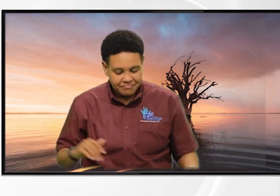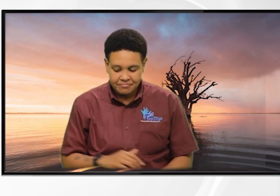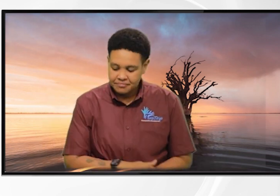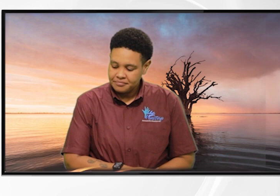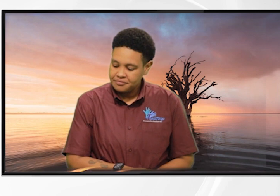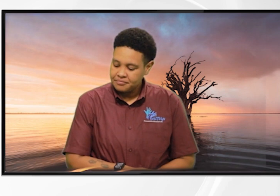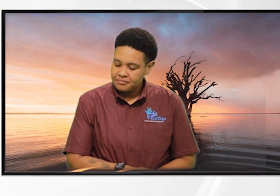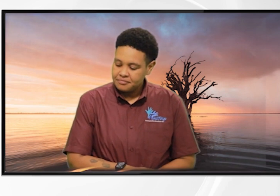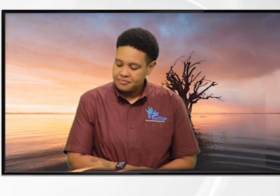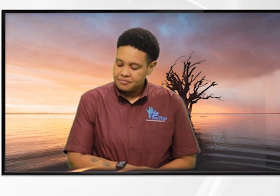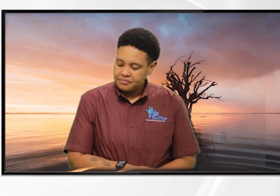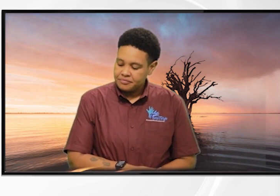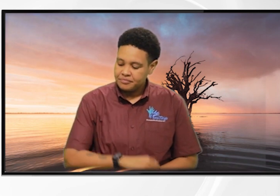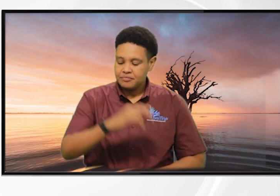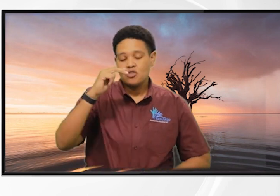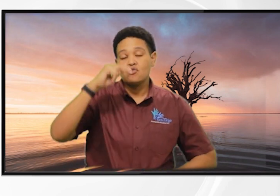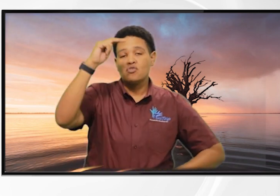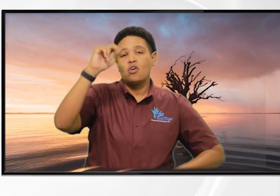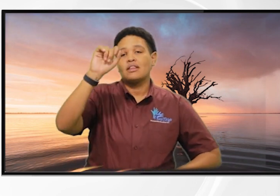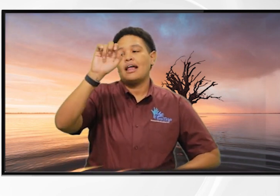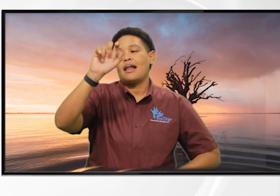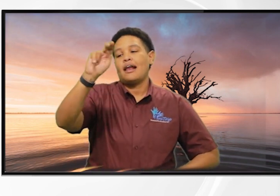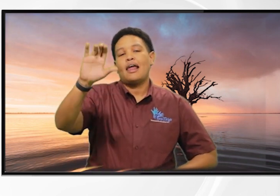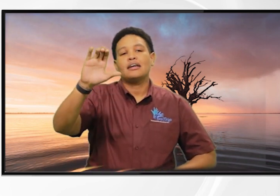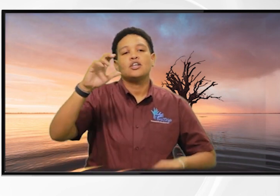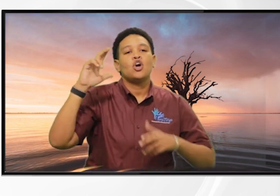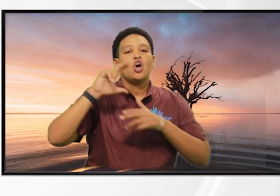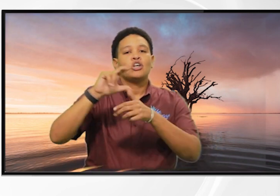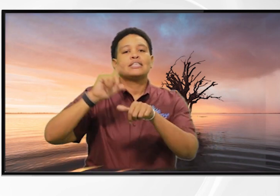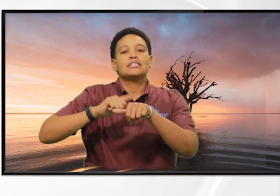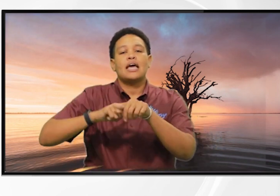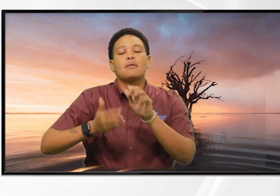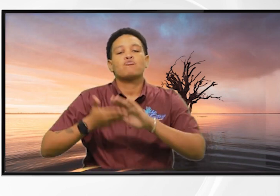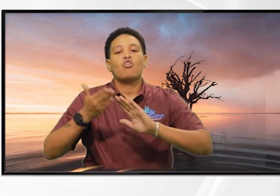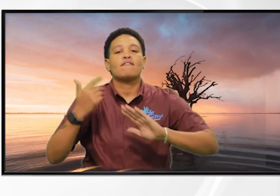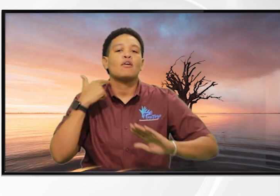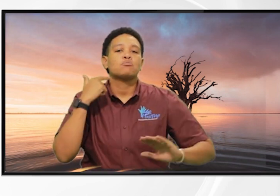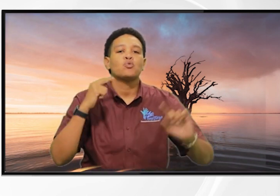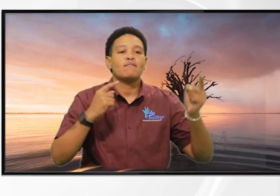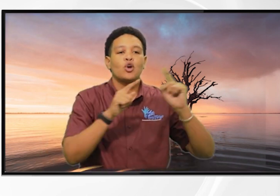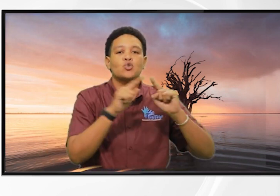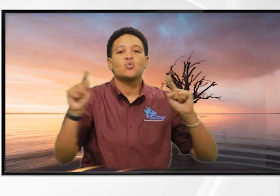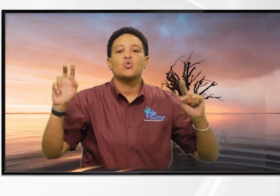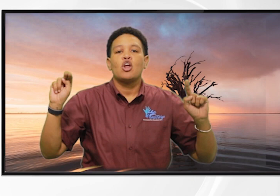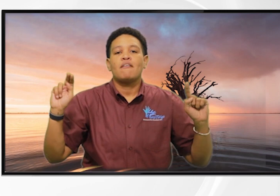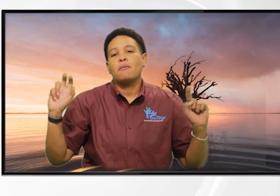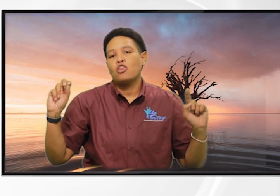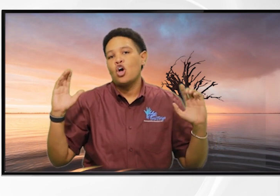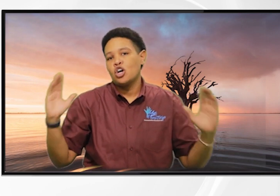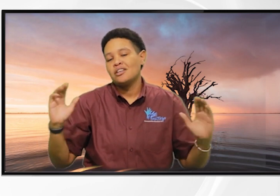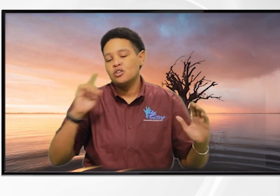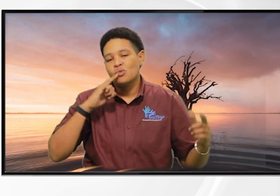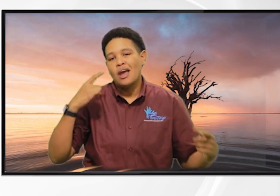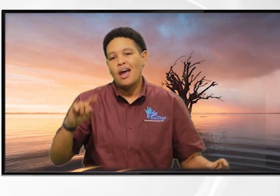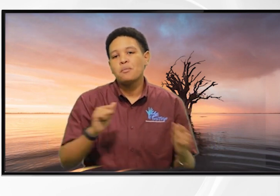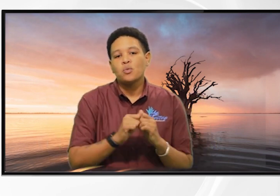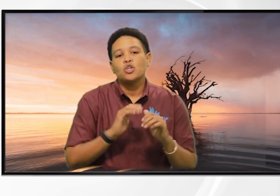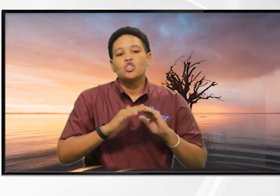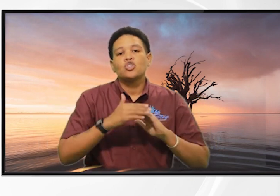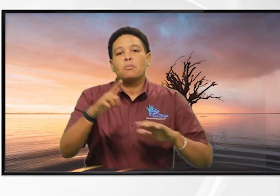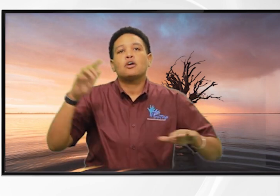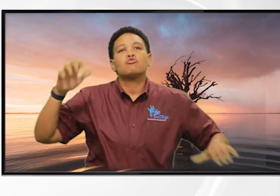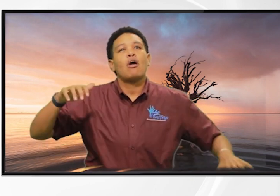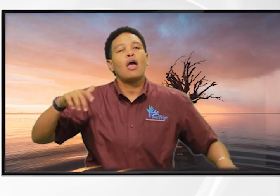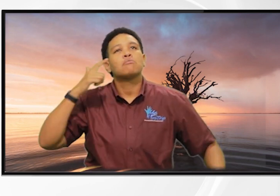The North Atlantic hurricane season runs from June 1 to November 30, which coincides with Jamaica's